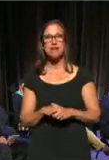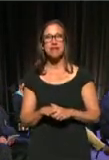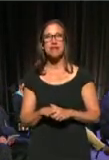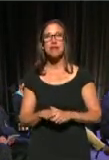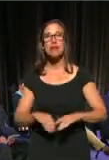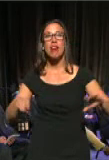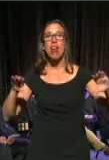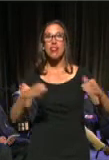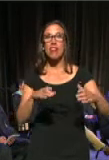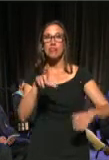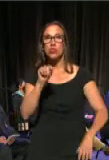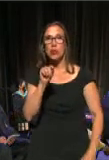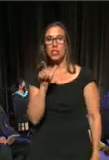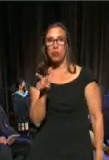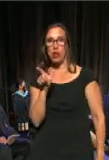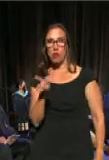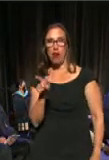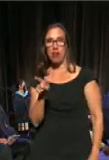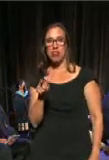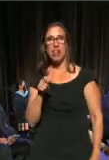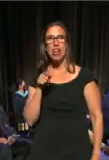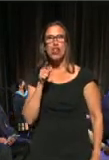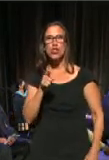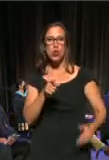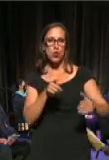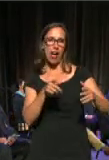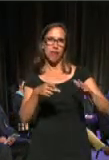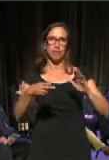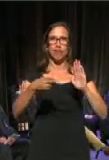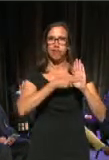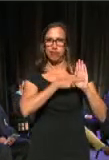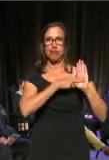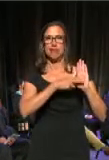The class of 2021, you have left your mark.